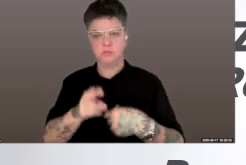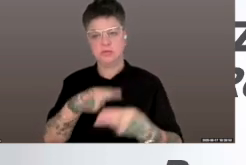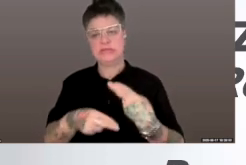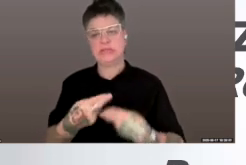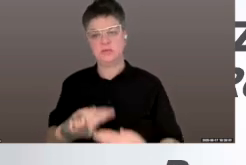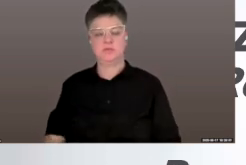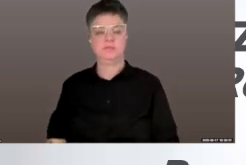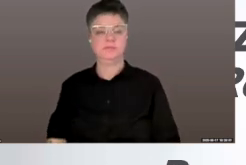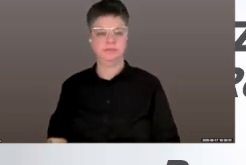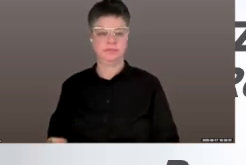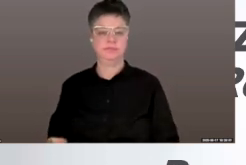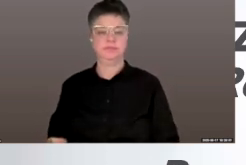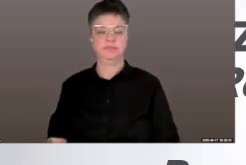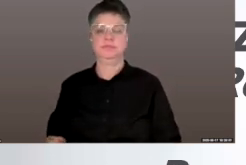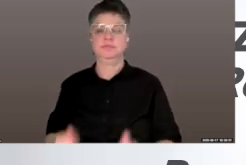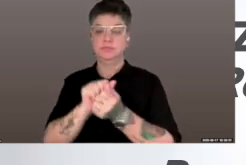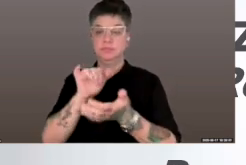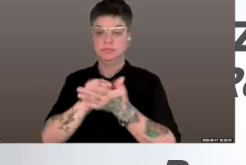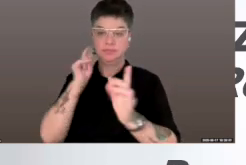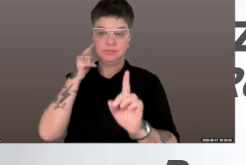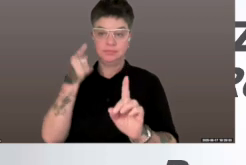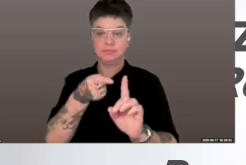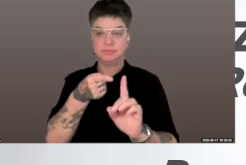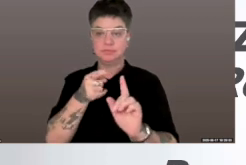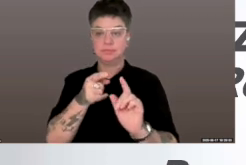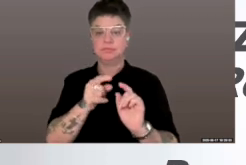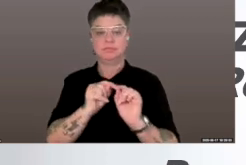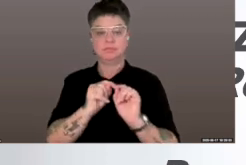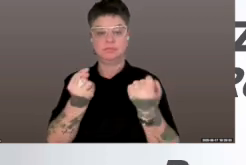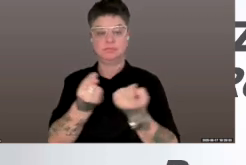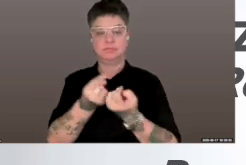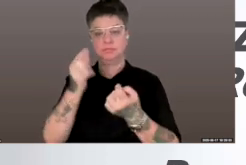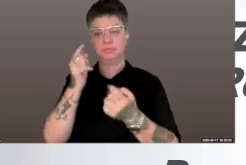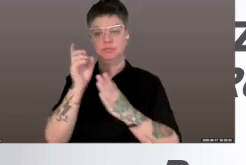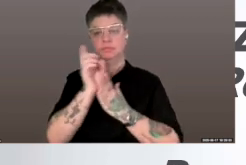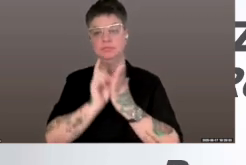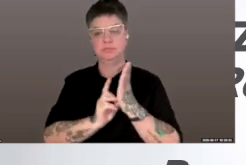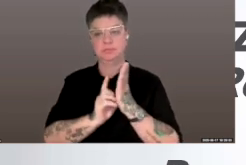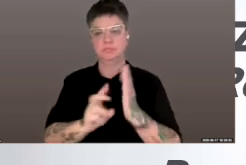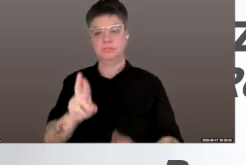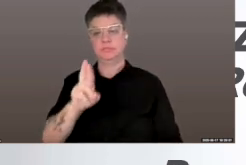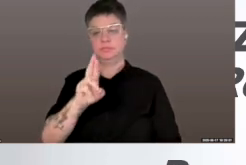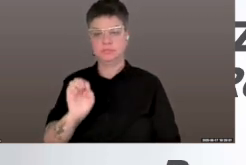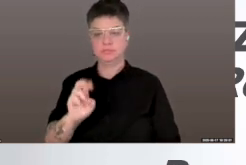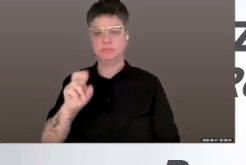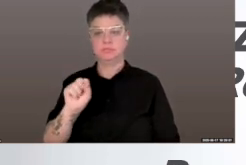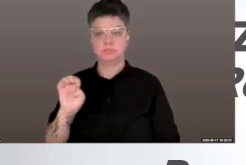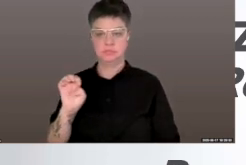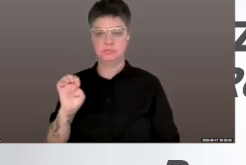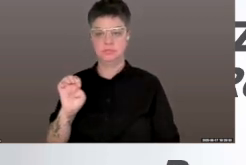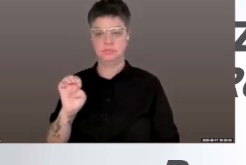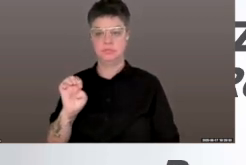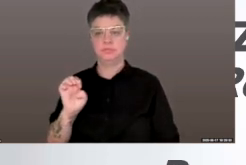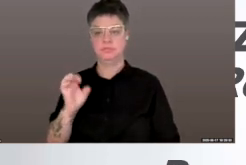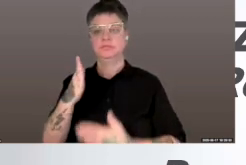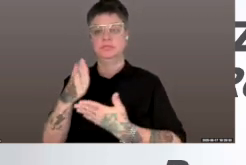take. The donated vehicle components evaluation determination will